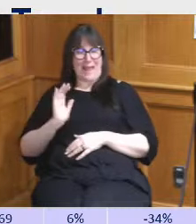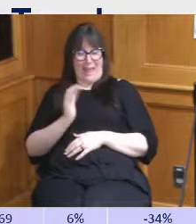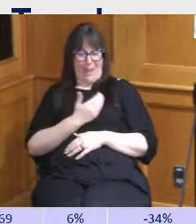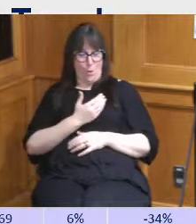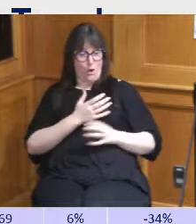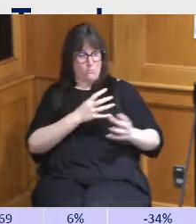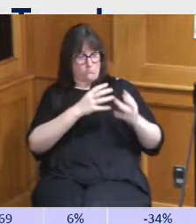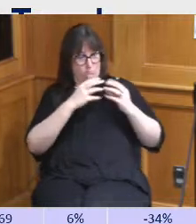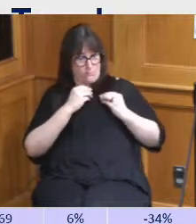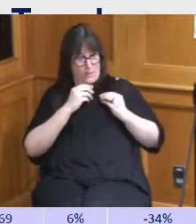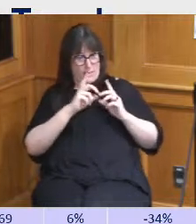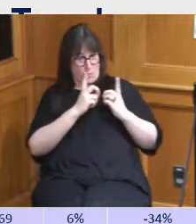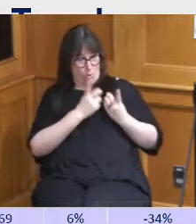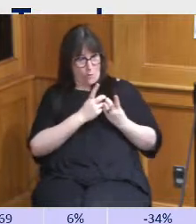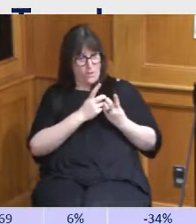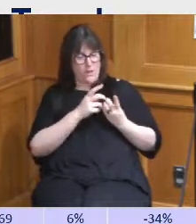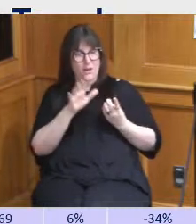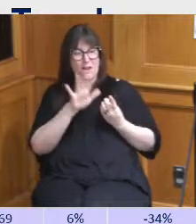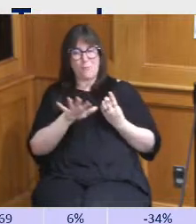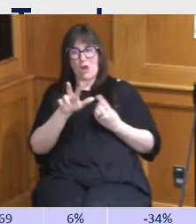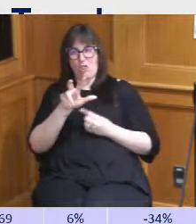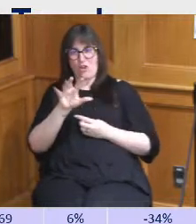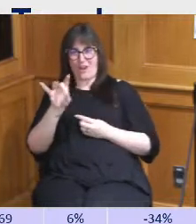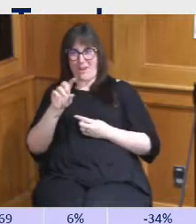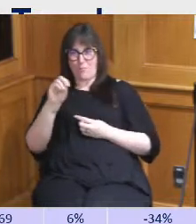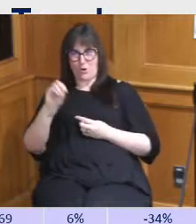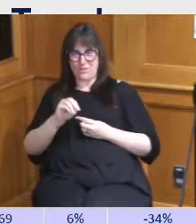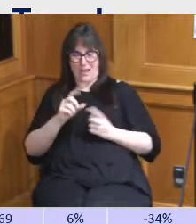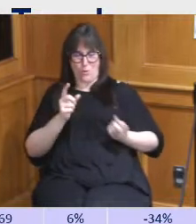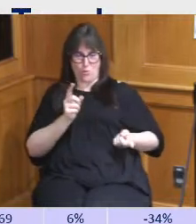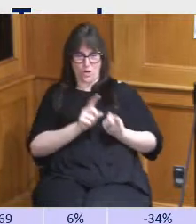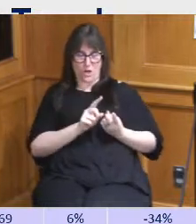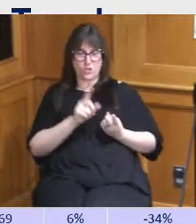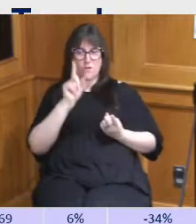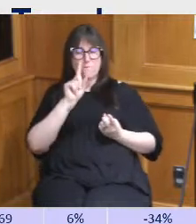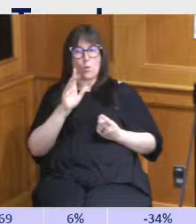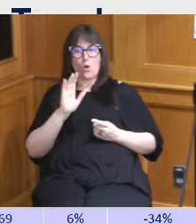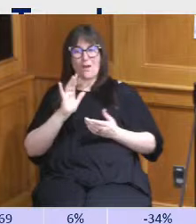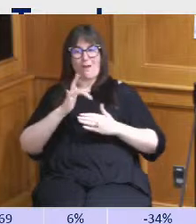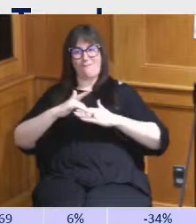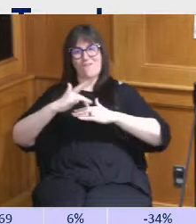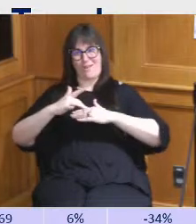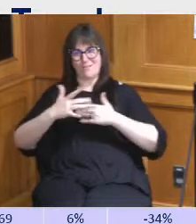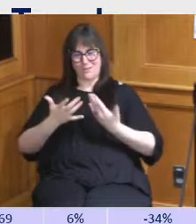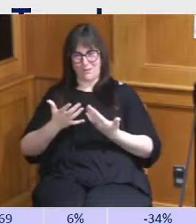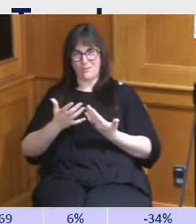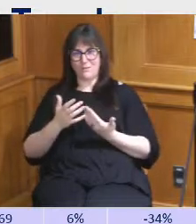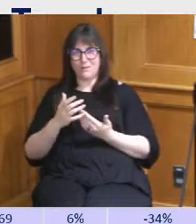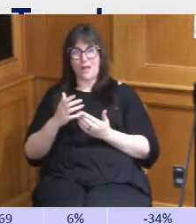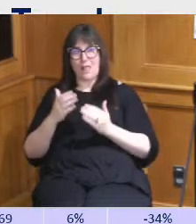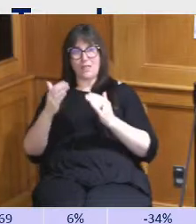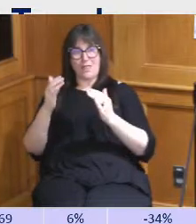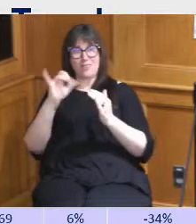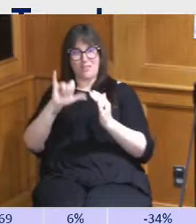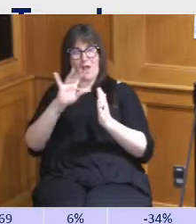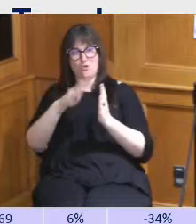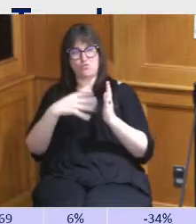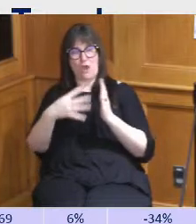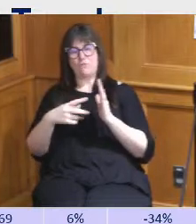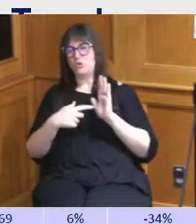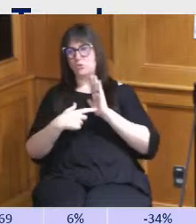a whopping 38% reduction in our vacancy rate. And then the graph below just really shows you